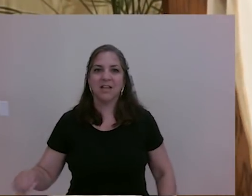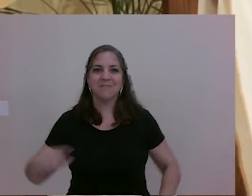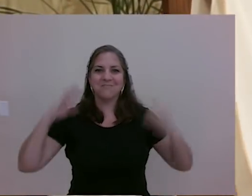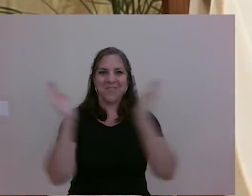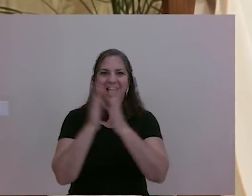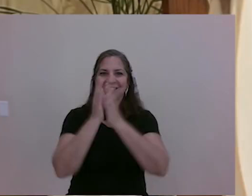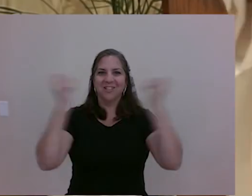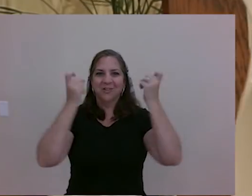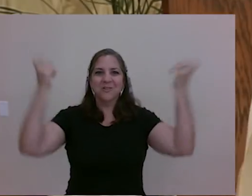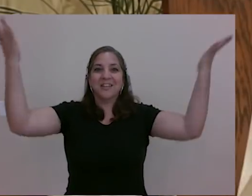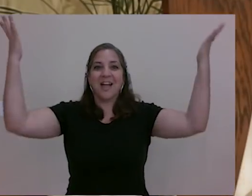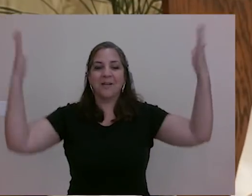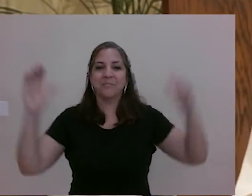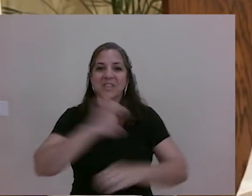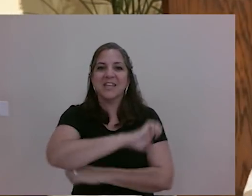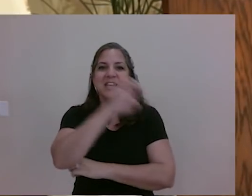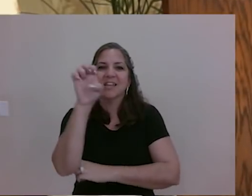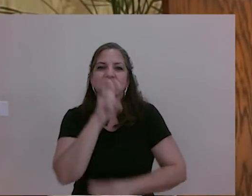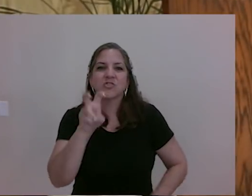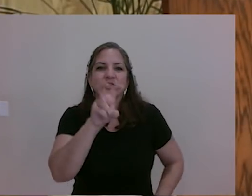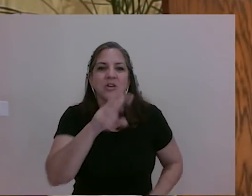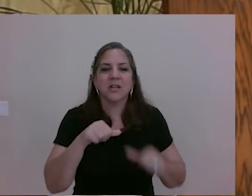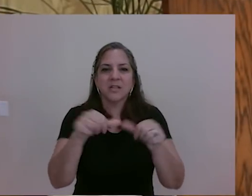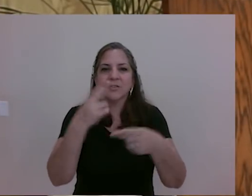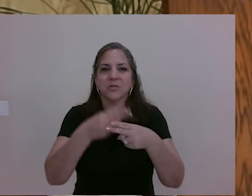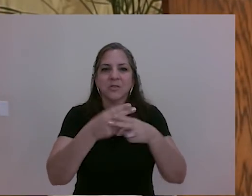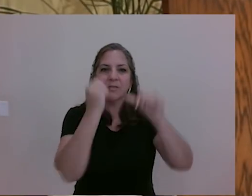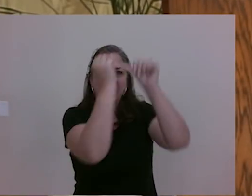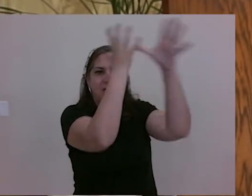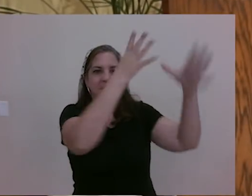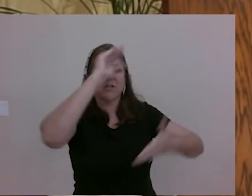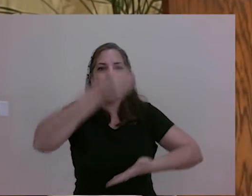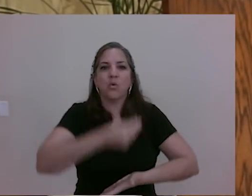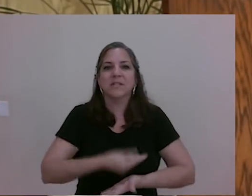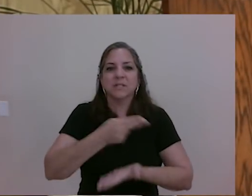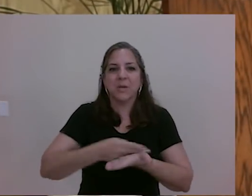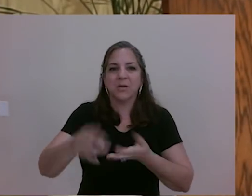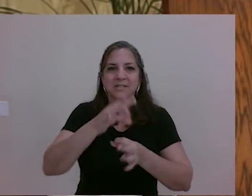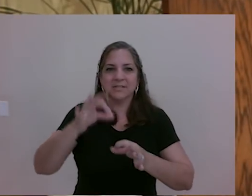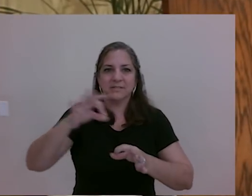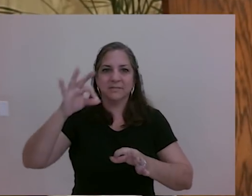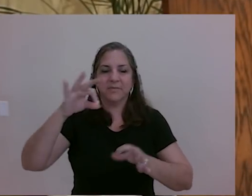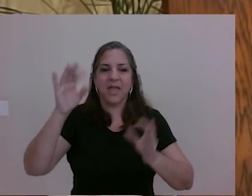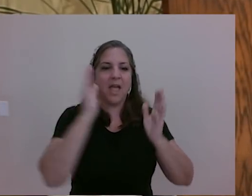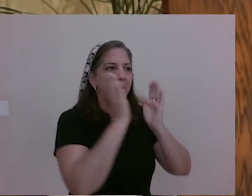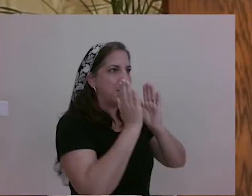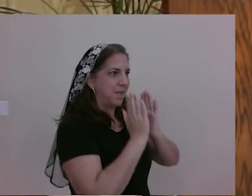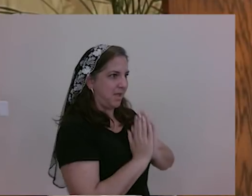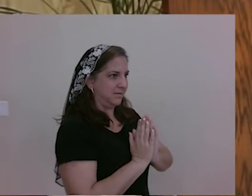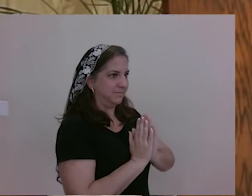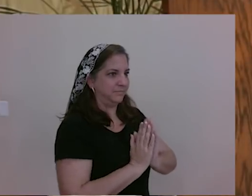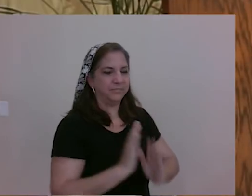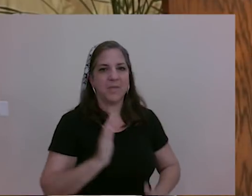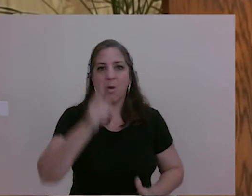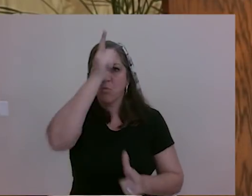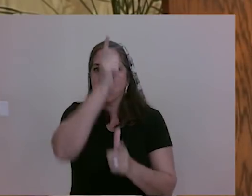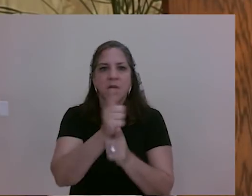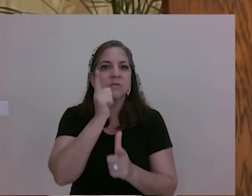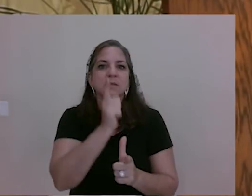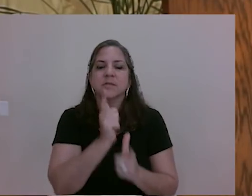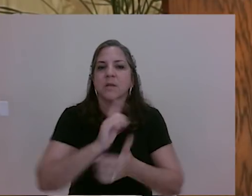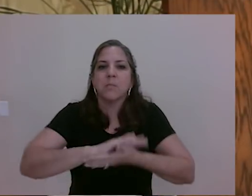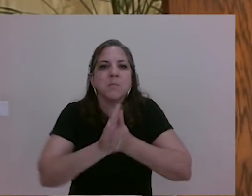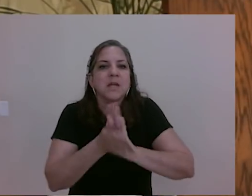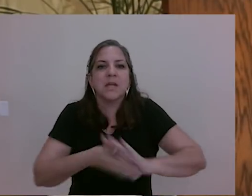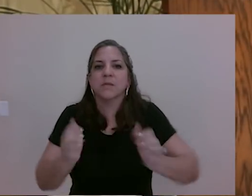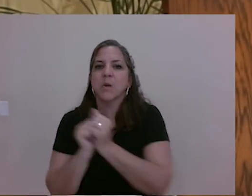Hallelujah. Our Easter journey continues. In the name of the Father, and of the Son, and of the Holy Spirit. Amen. My brothers and sisters, peace